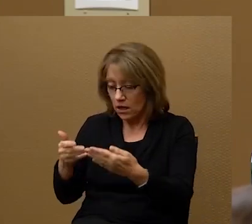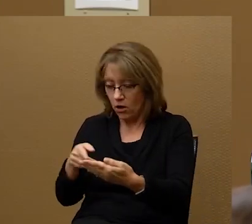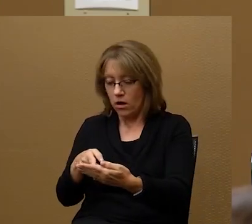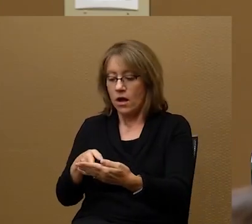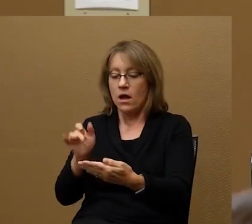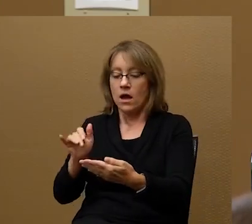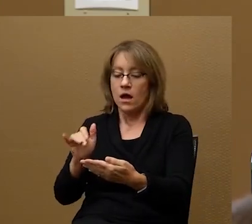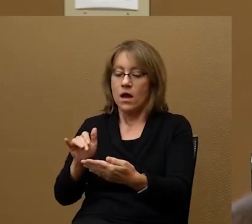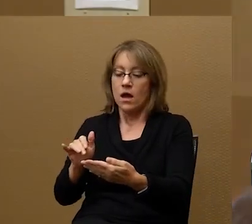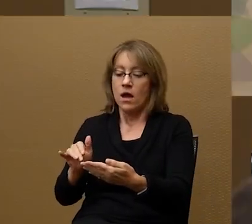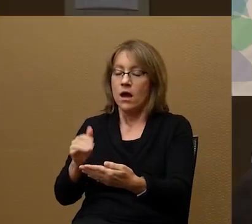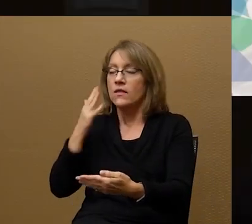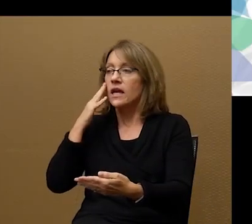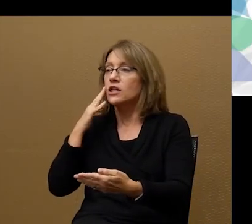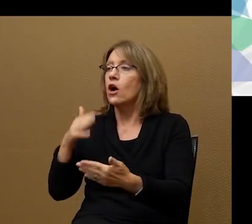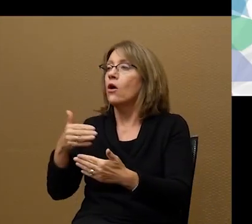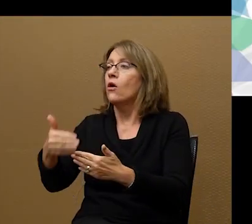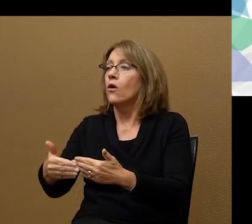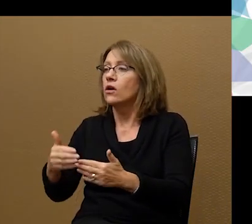coming.